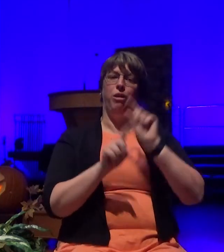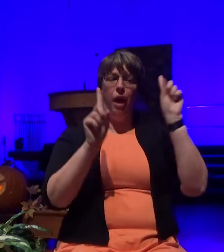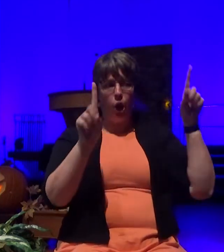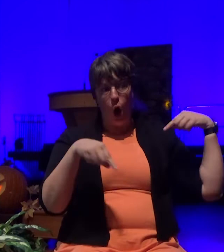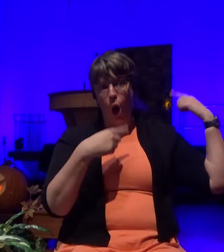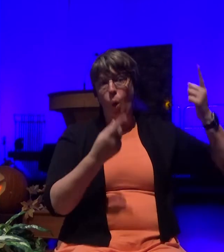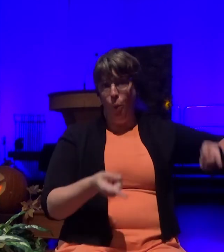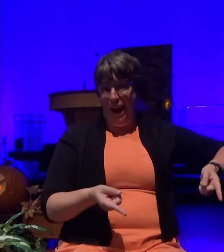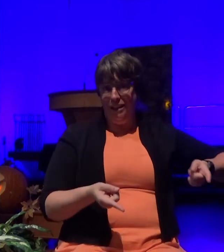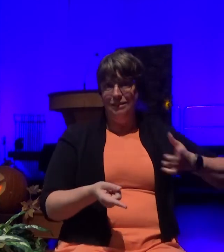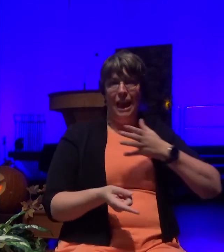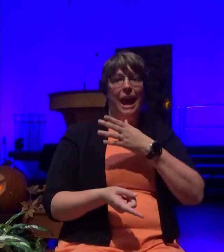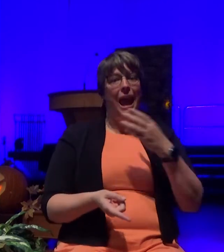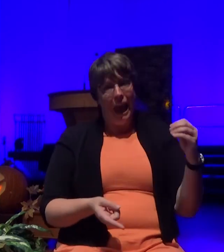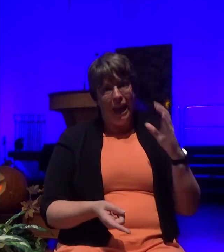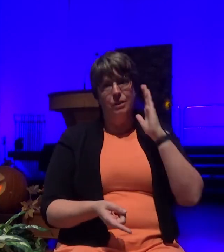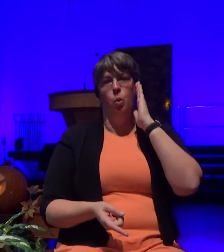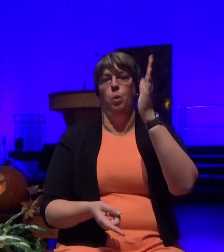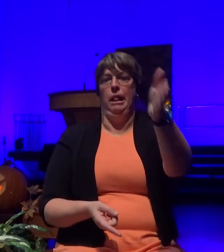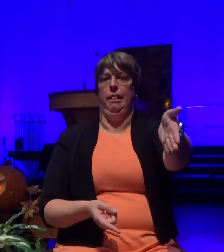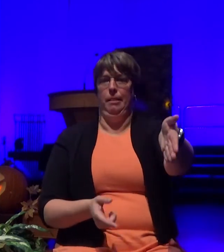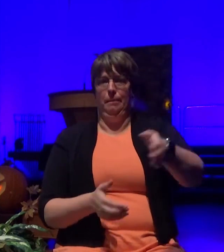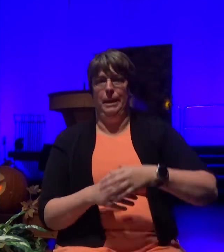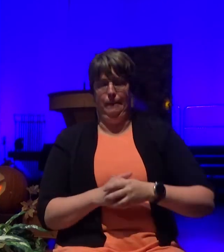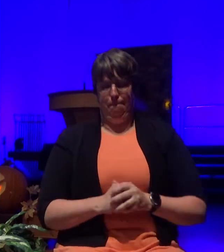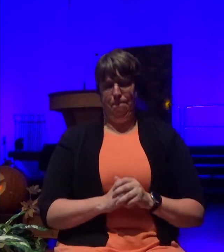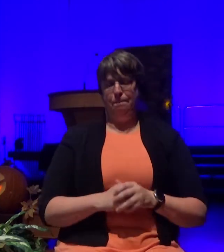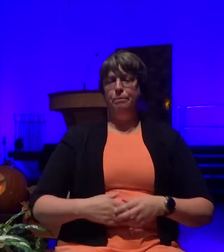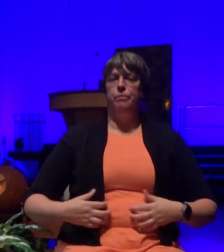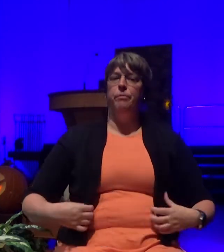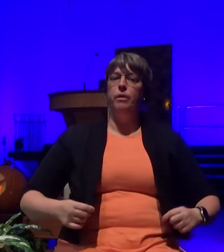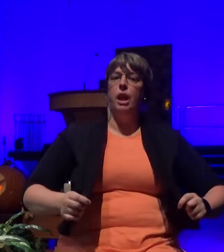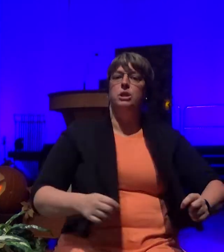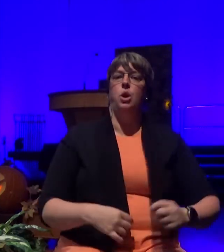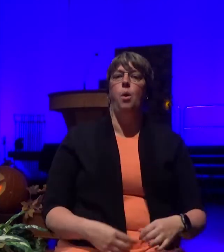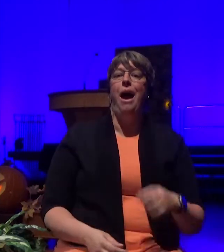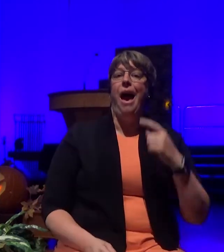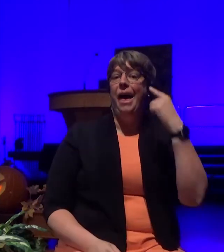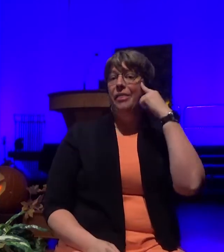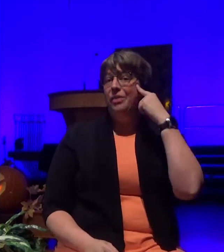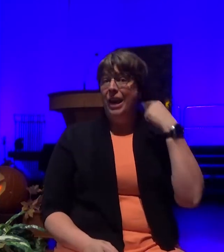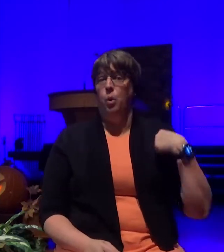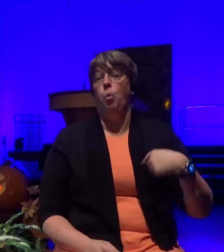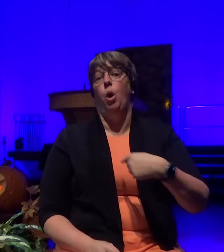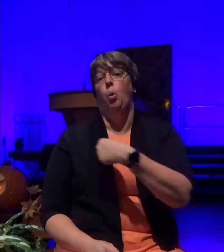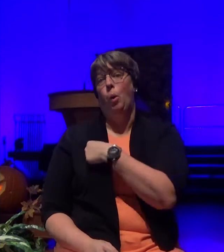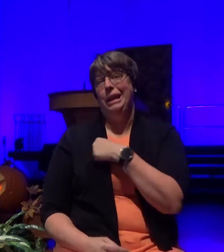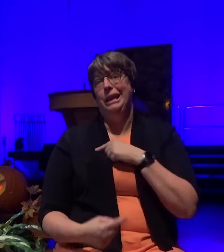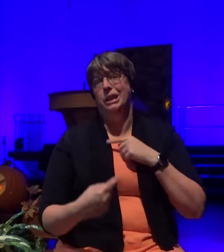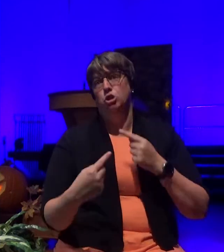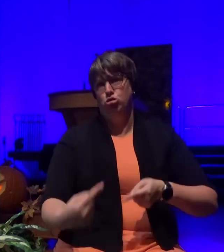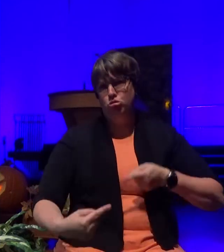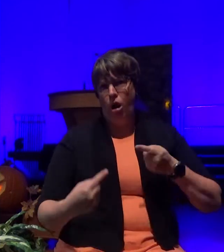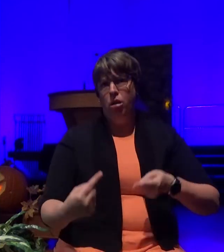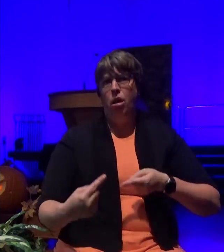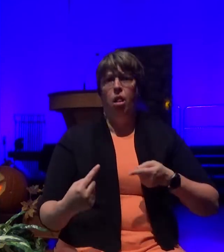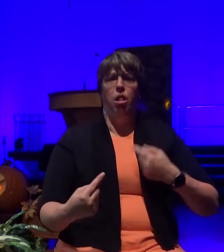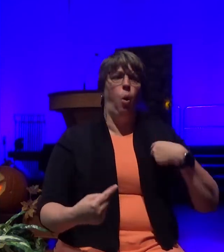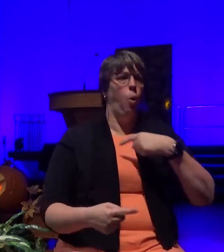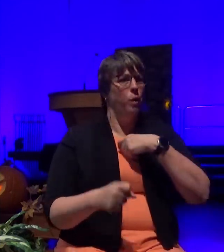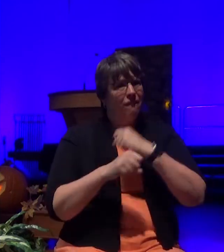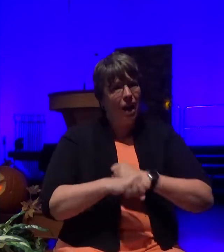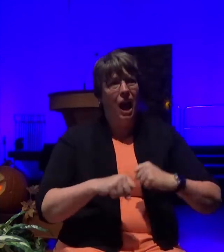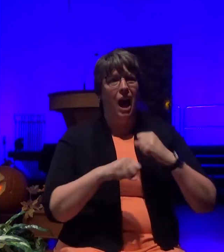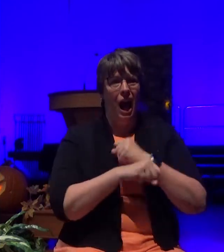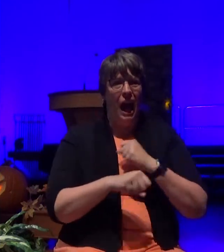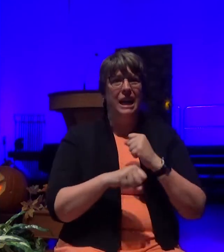be. And I think where we struggle sometimes is that we fight so hard. We felt that urge